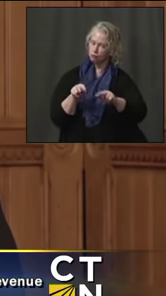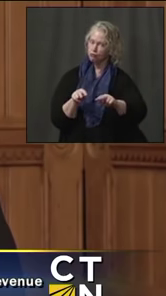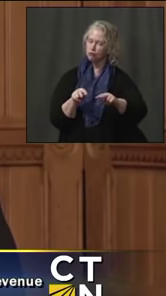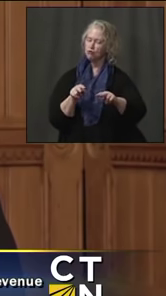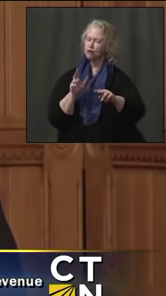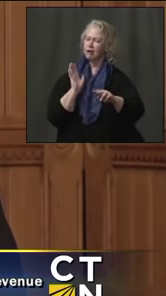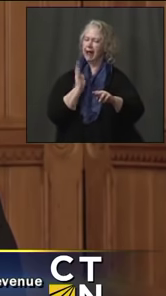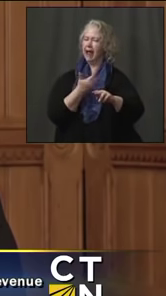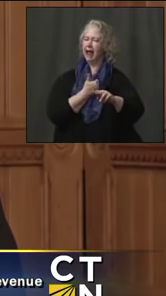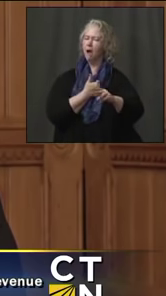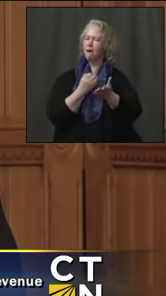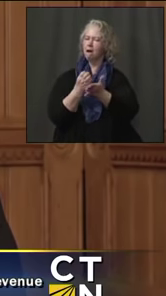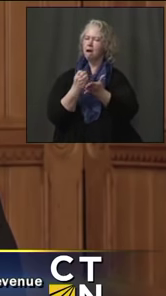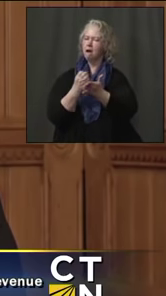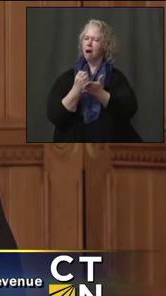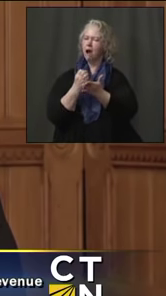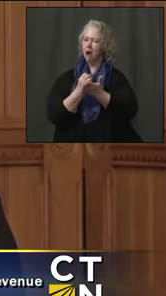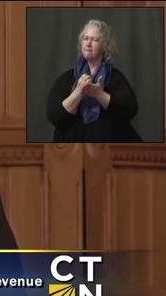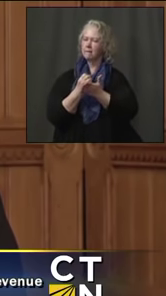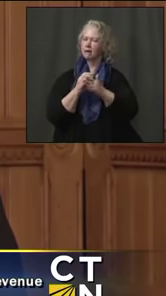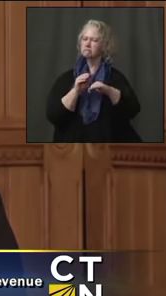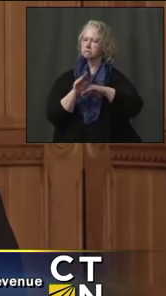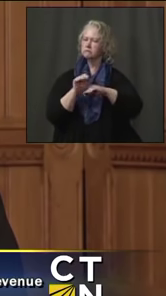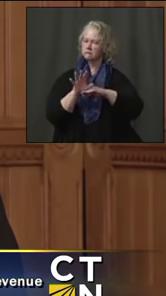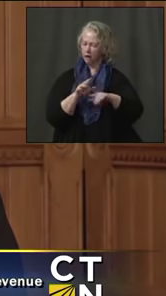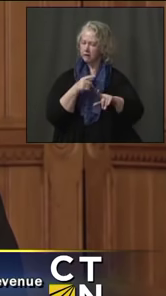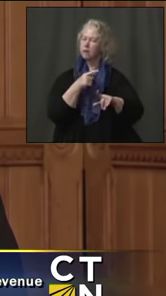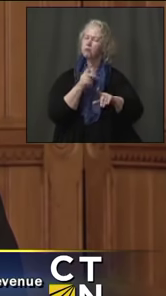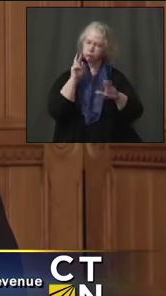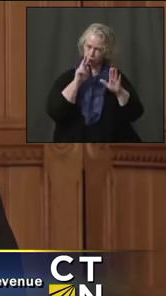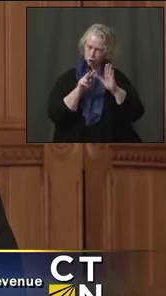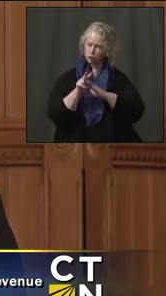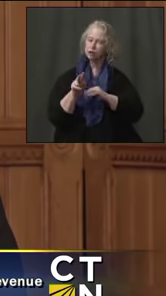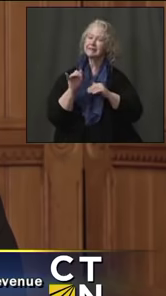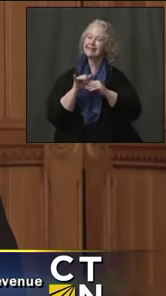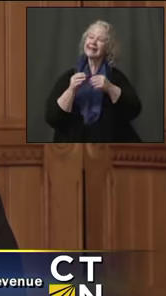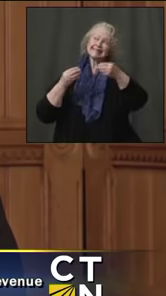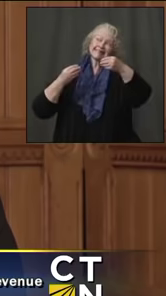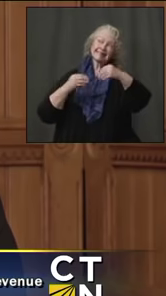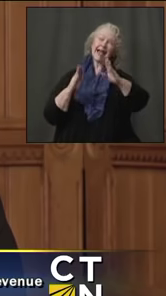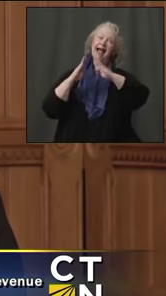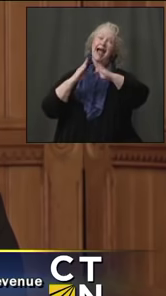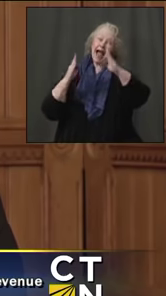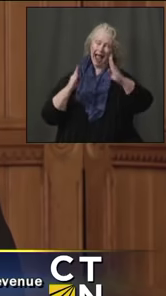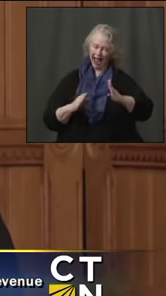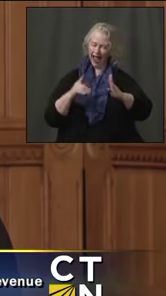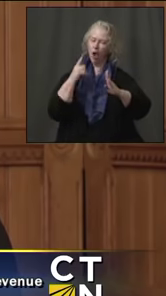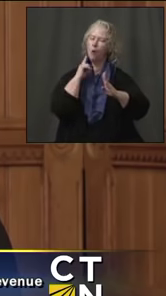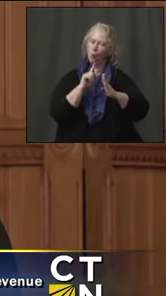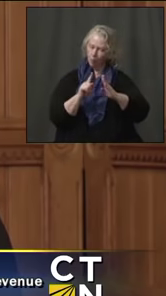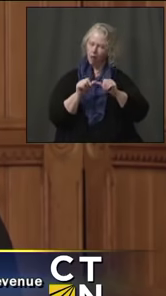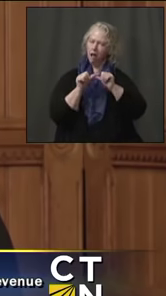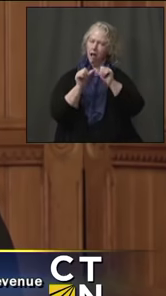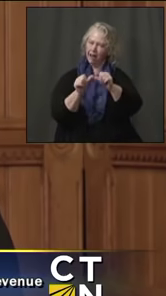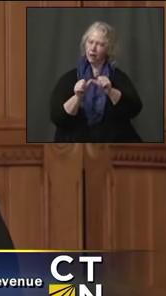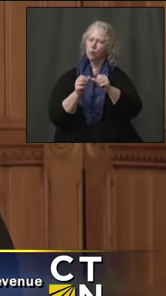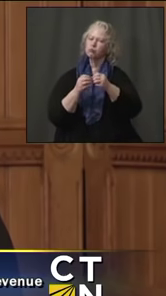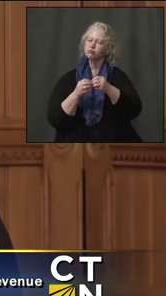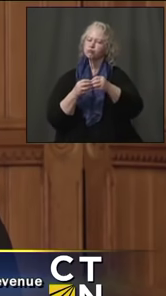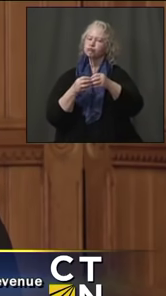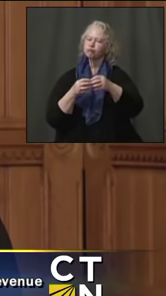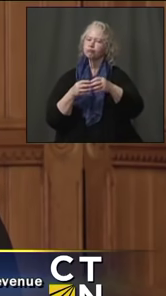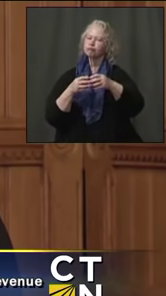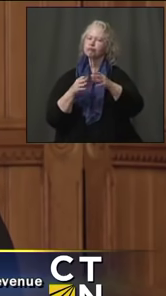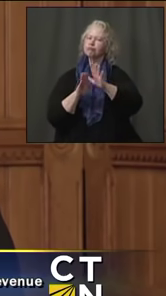economists that we use to support our projections, does project that housing sales will still grow in 2020, and this data is probably